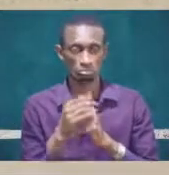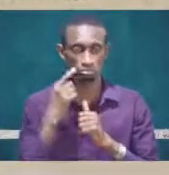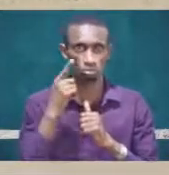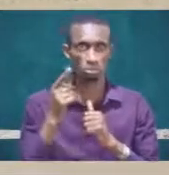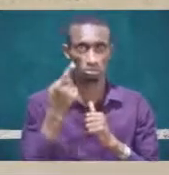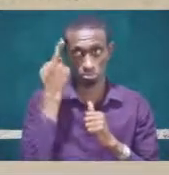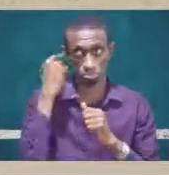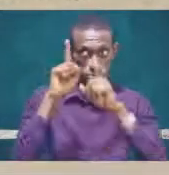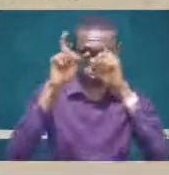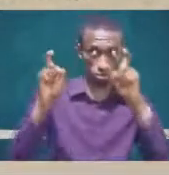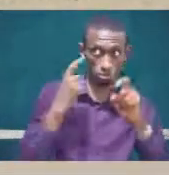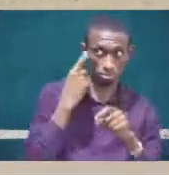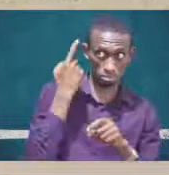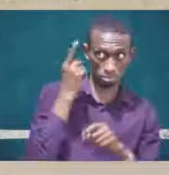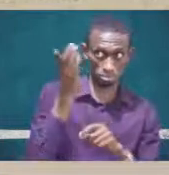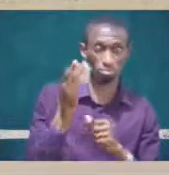whiteboard here.